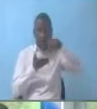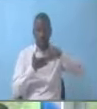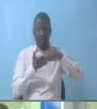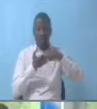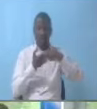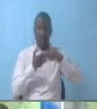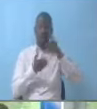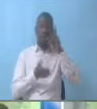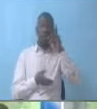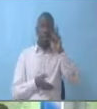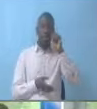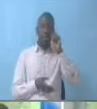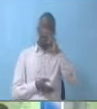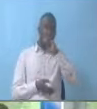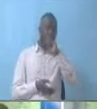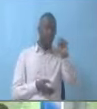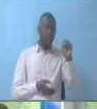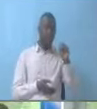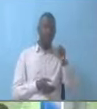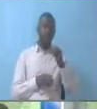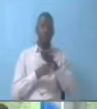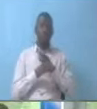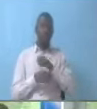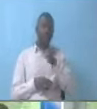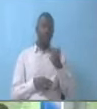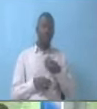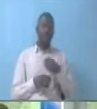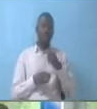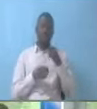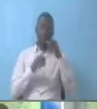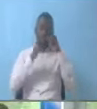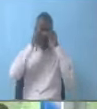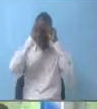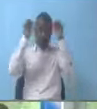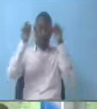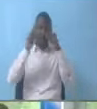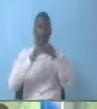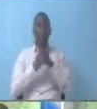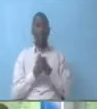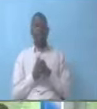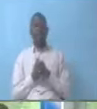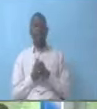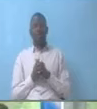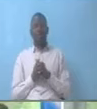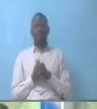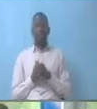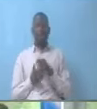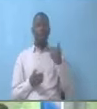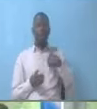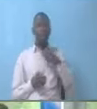those who write the laws do not write these laws without instructions. They receive drafting